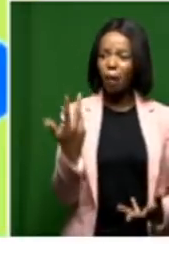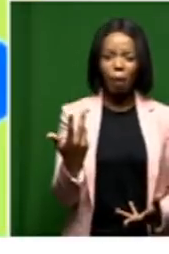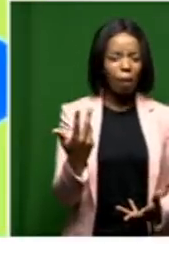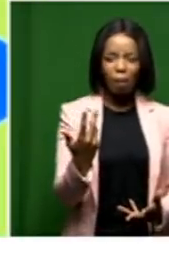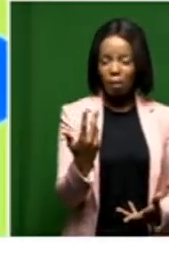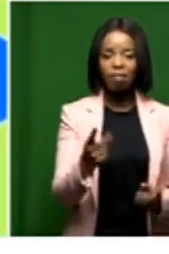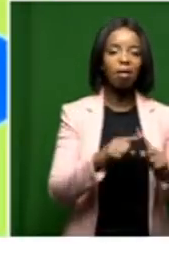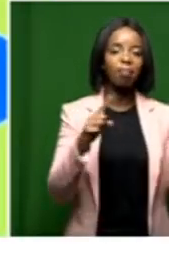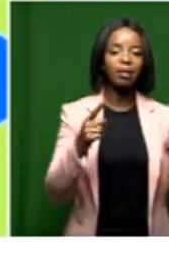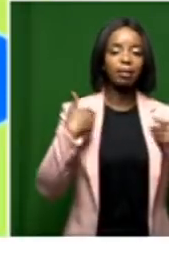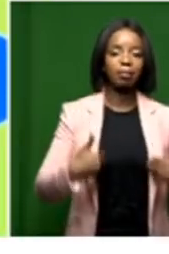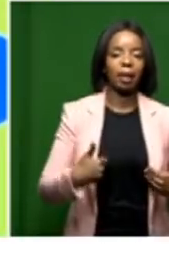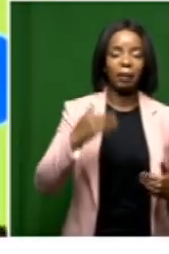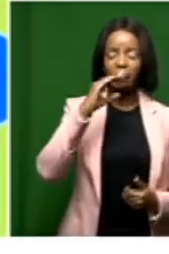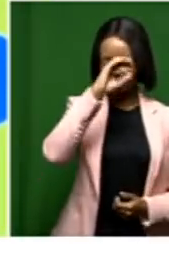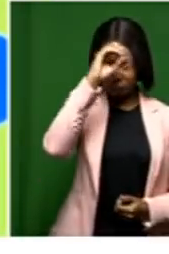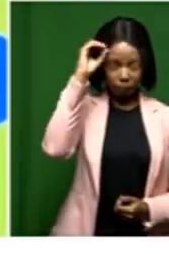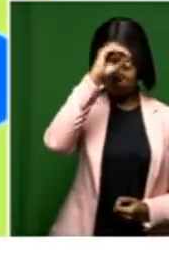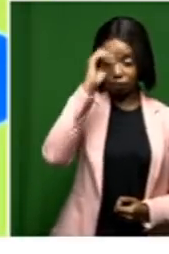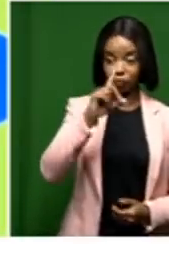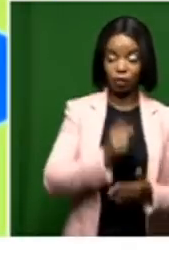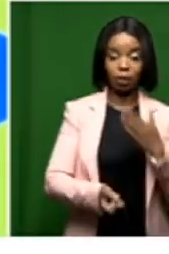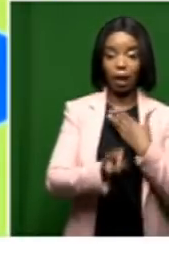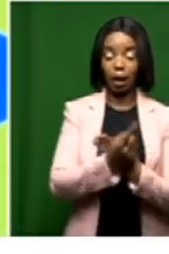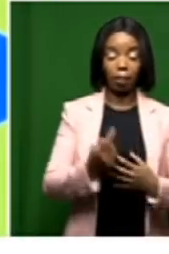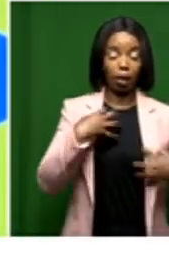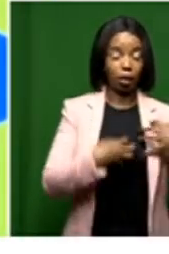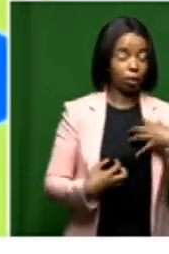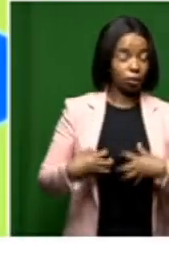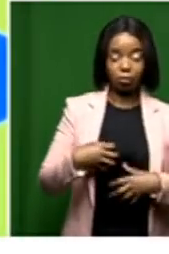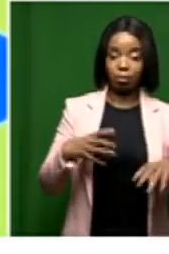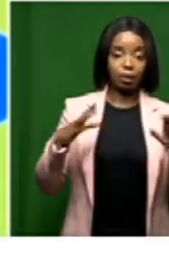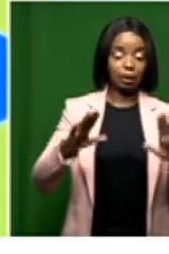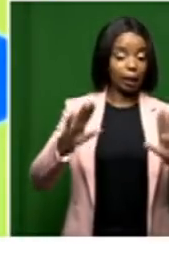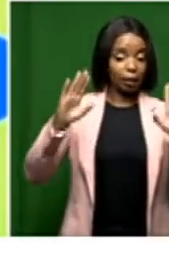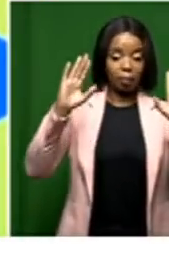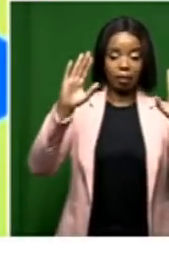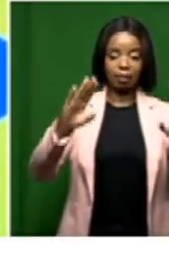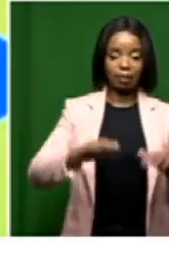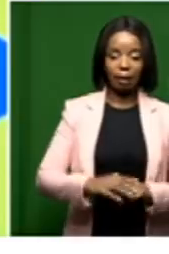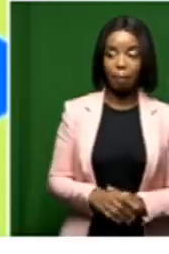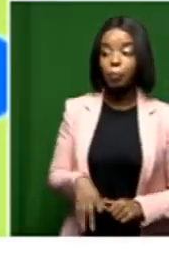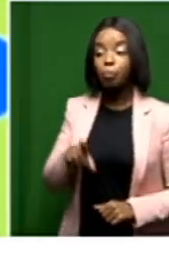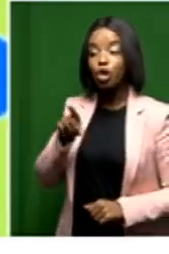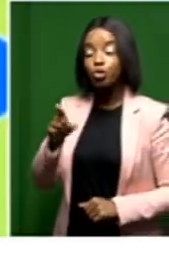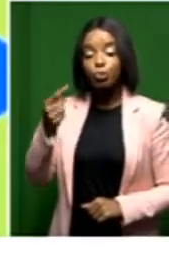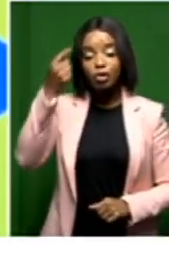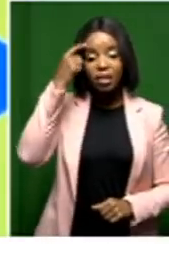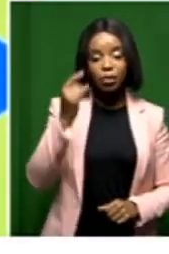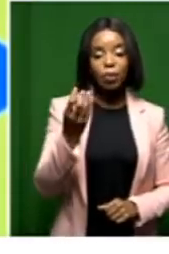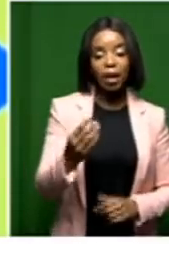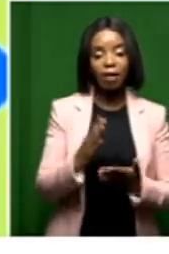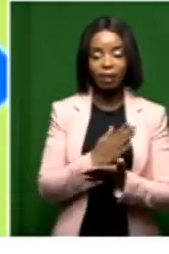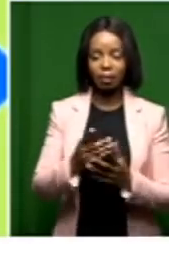have absolutely no clue. But the emotions were overwhelming. It was amazing. But what are you think? I mean, you have some sort of